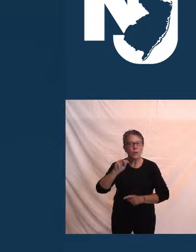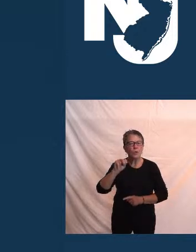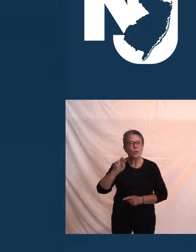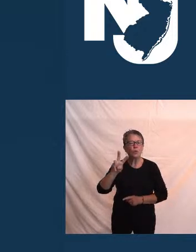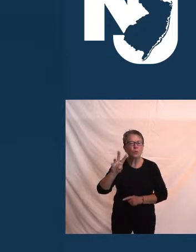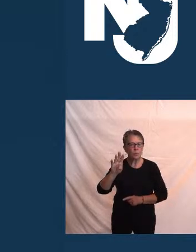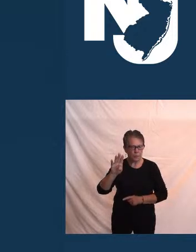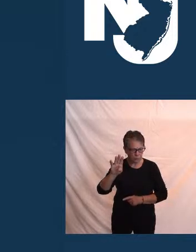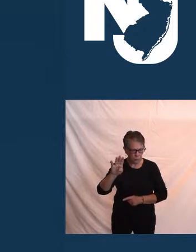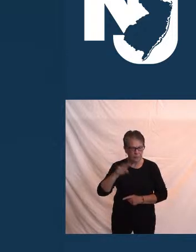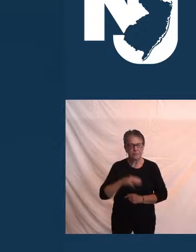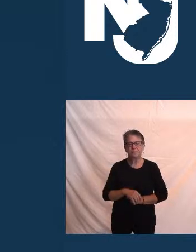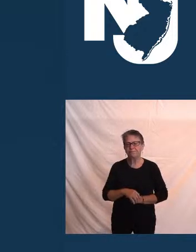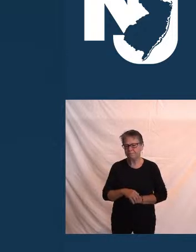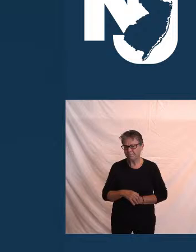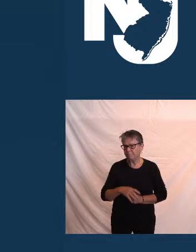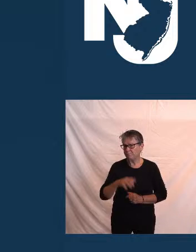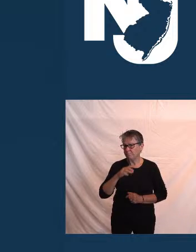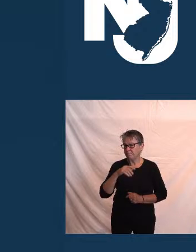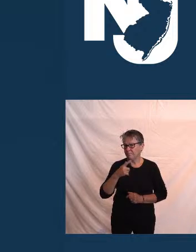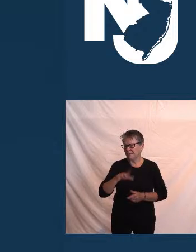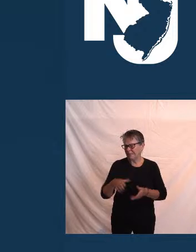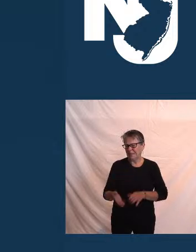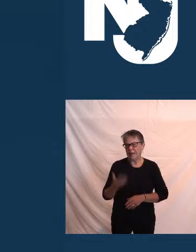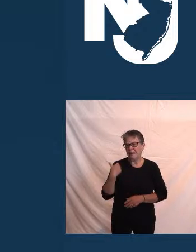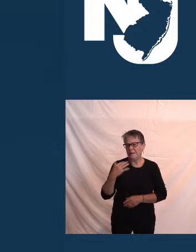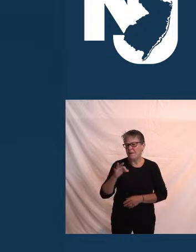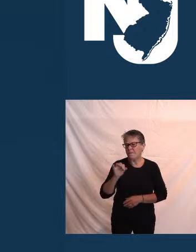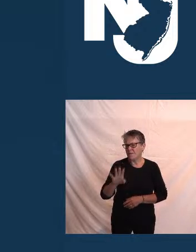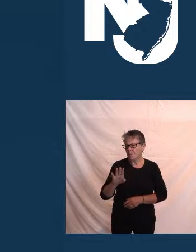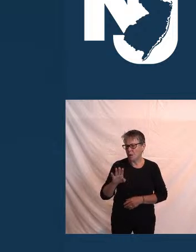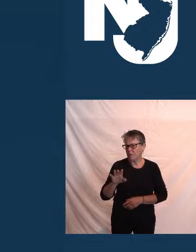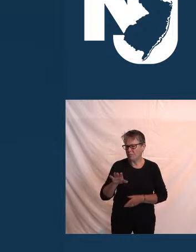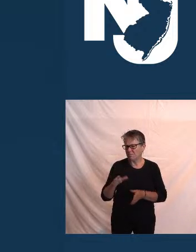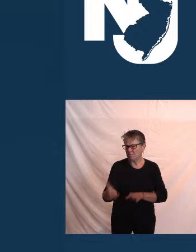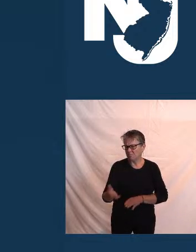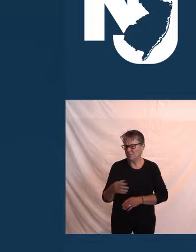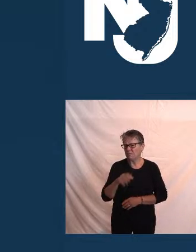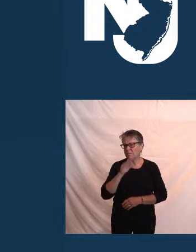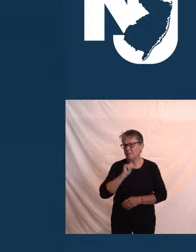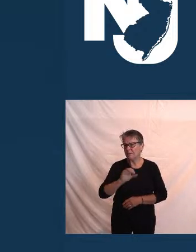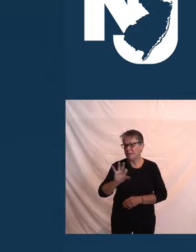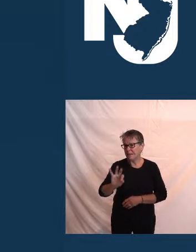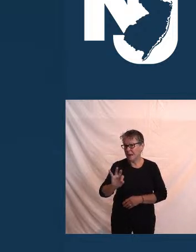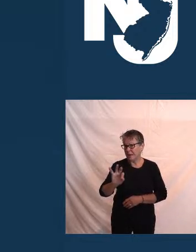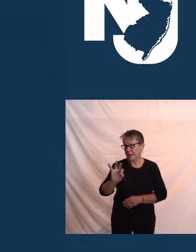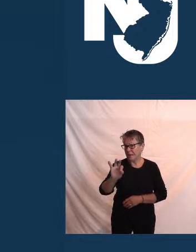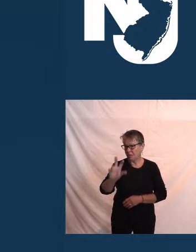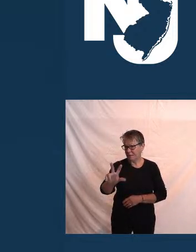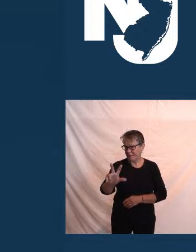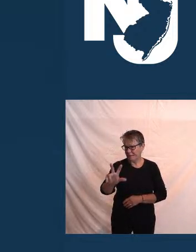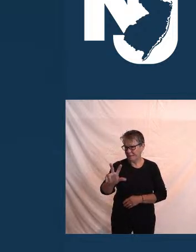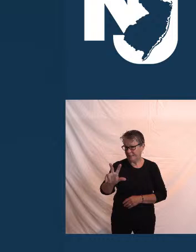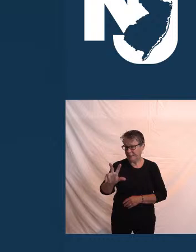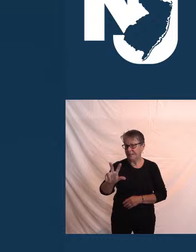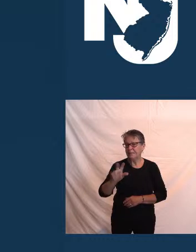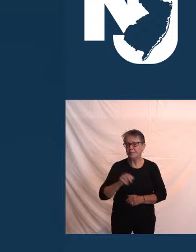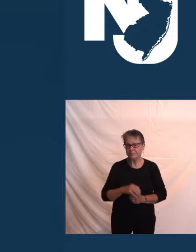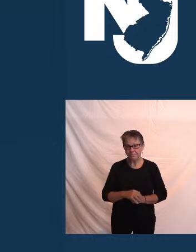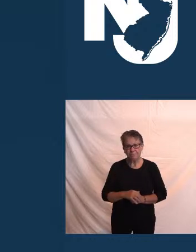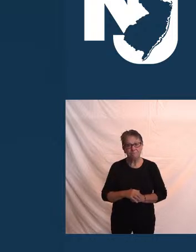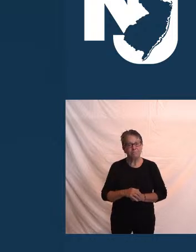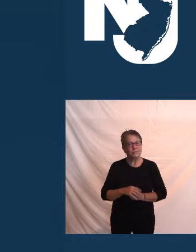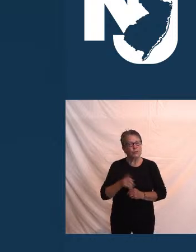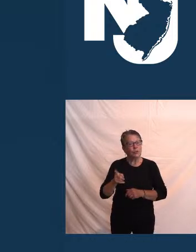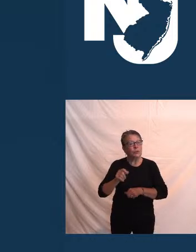on February 7th at the age of 93. For 30 years, Mary served as an administrative assistant in the athletic